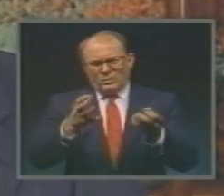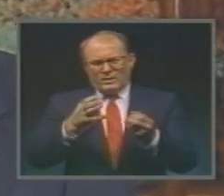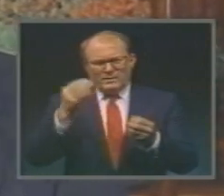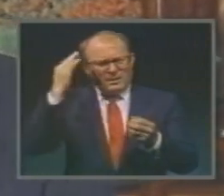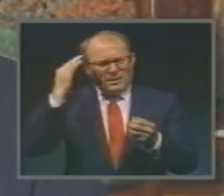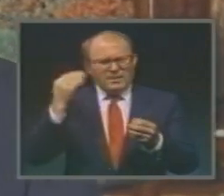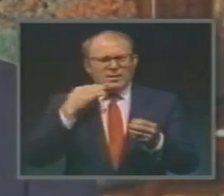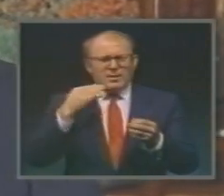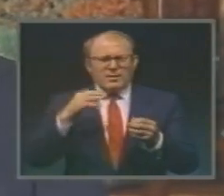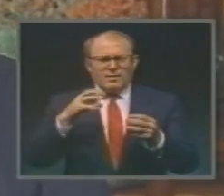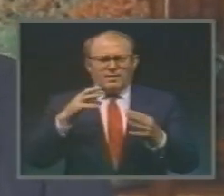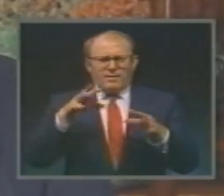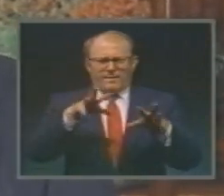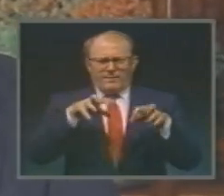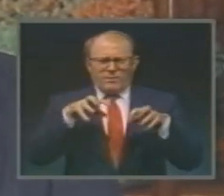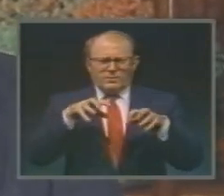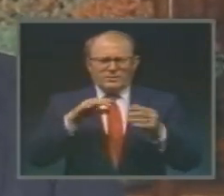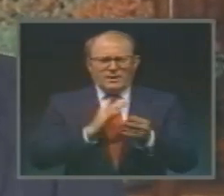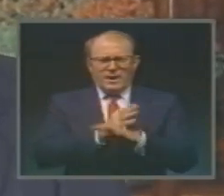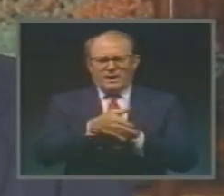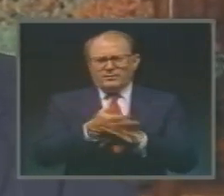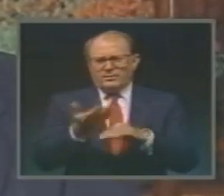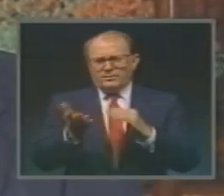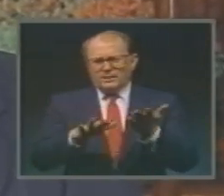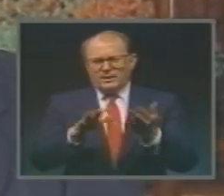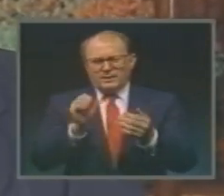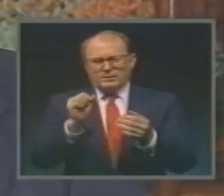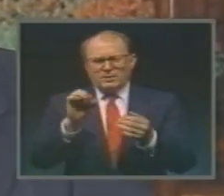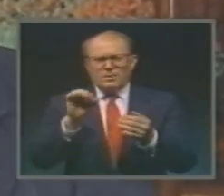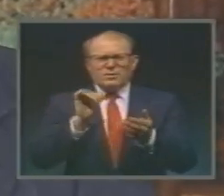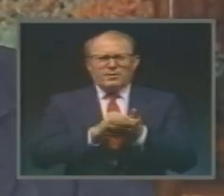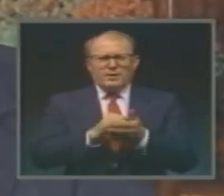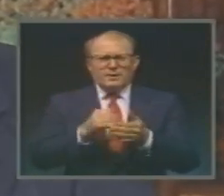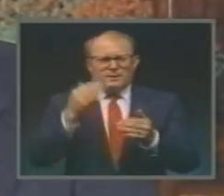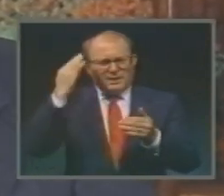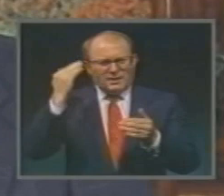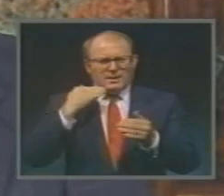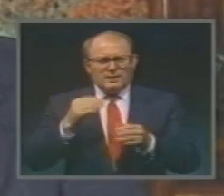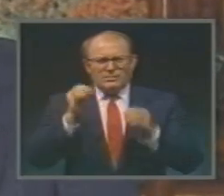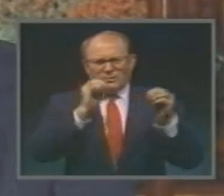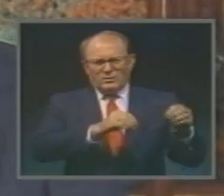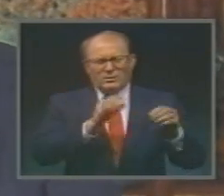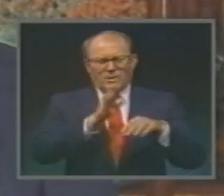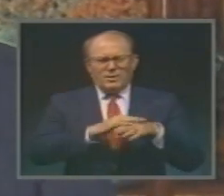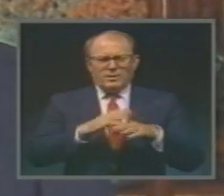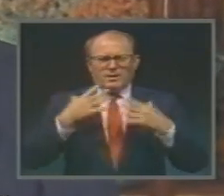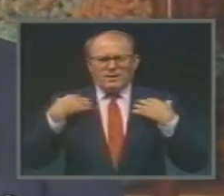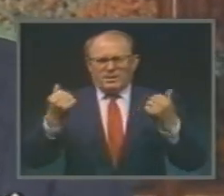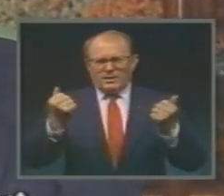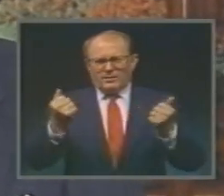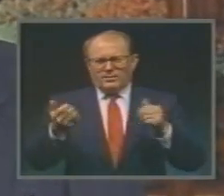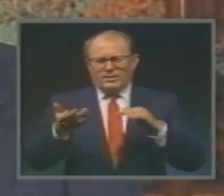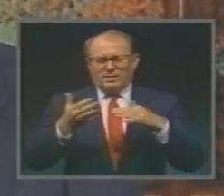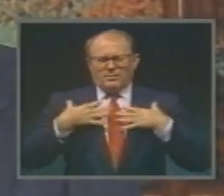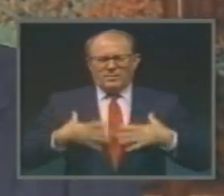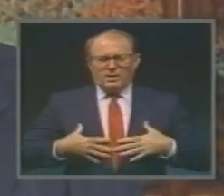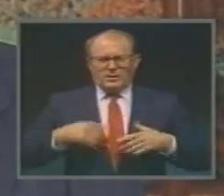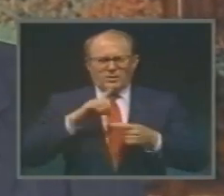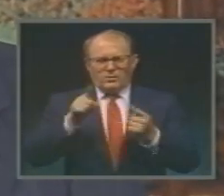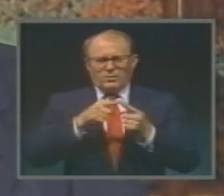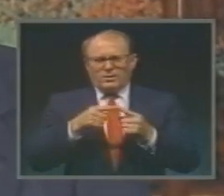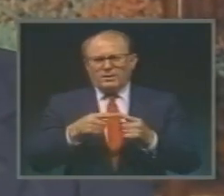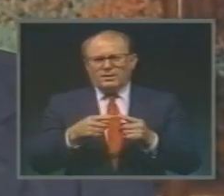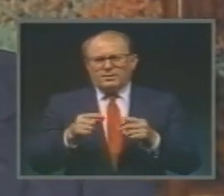that after his body had died, his head might be attached to a healthy body and he could live again. In the procedure, he